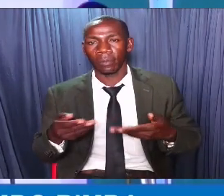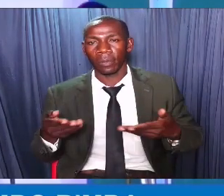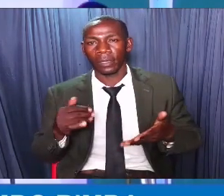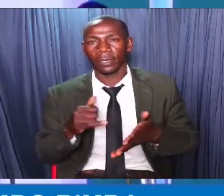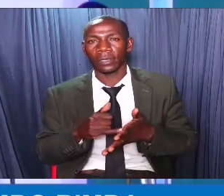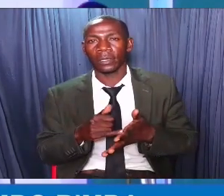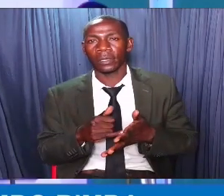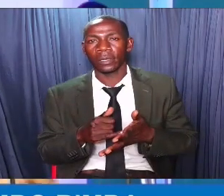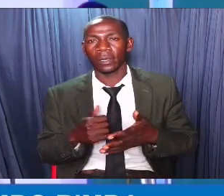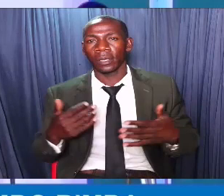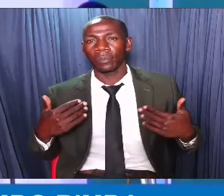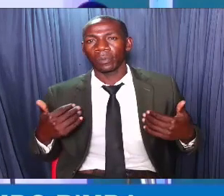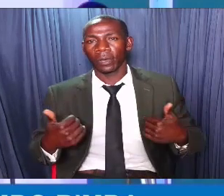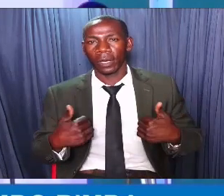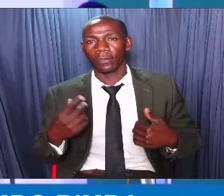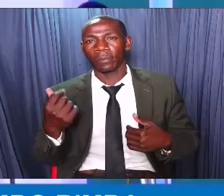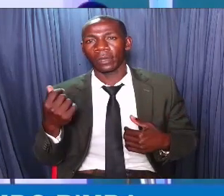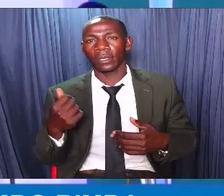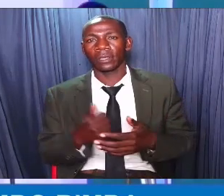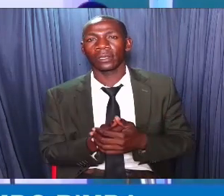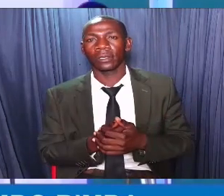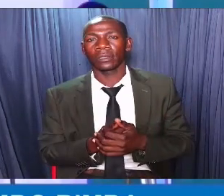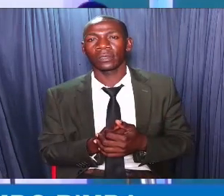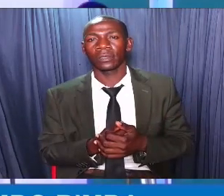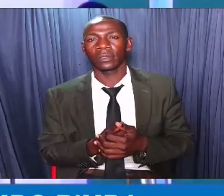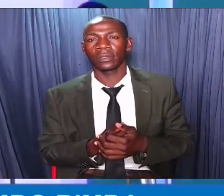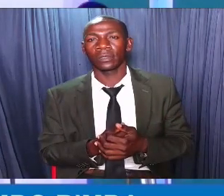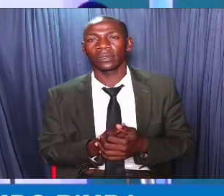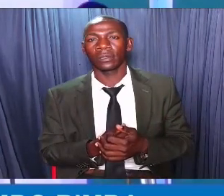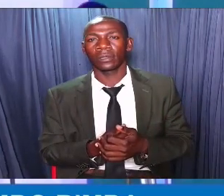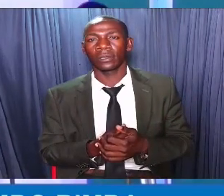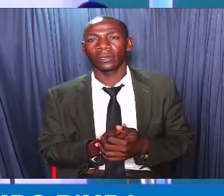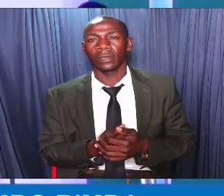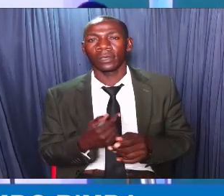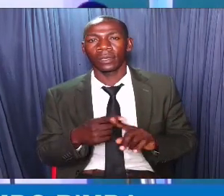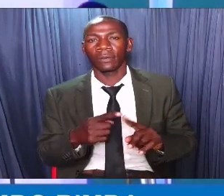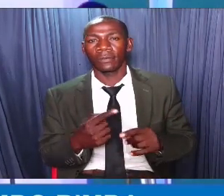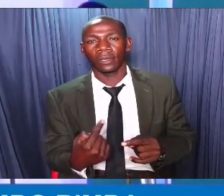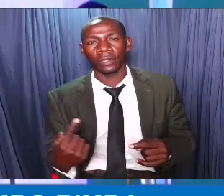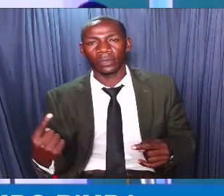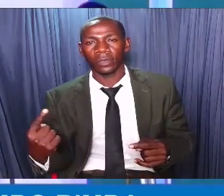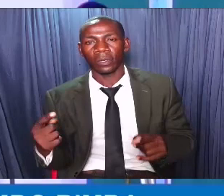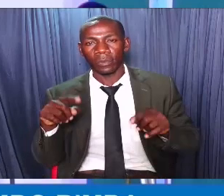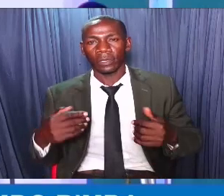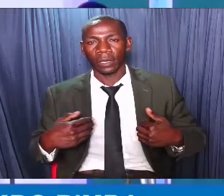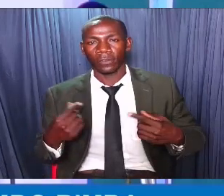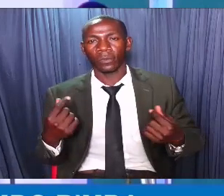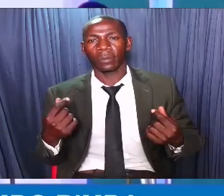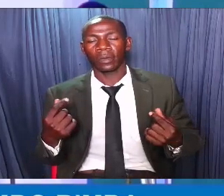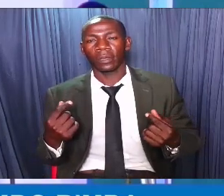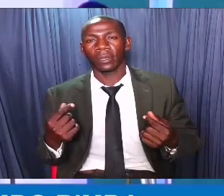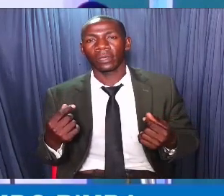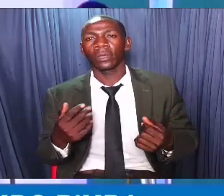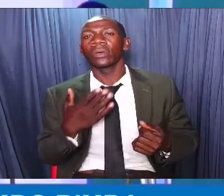would have bought. Maana watu hela wanazo. Because people have money with themselves. Kila mmoja angefanya bidii apate hela. Everybody would have worked hard.